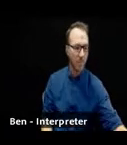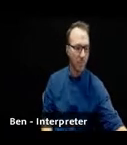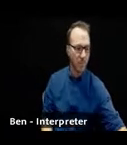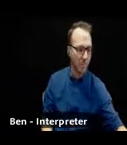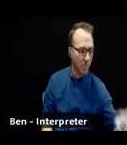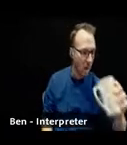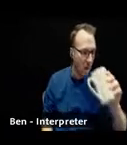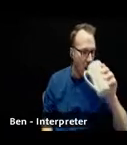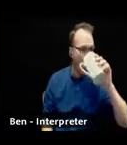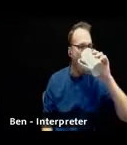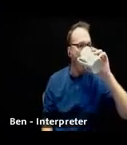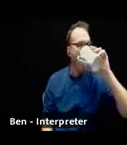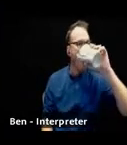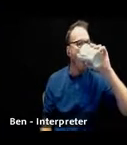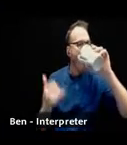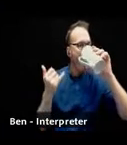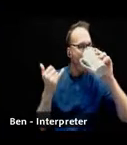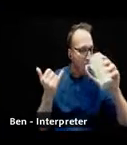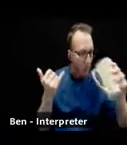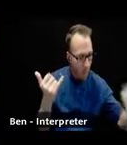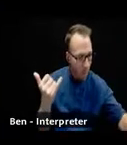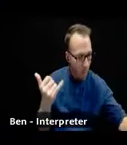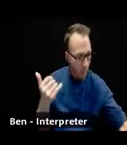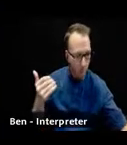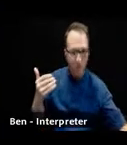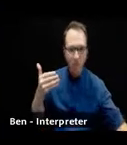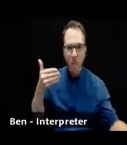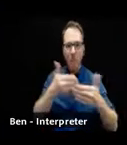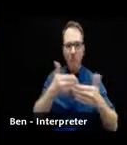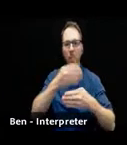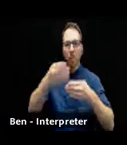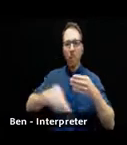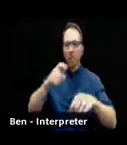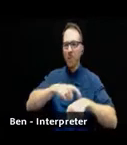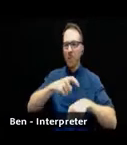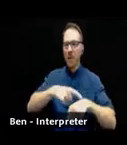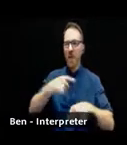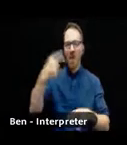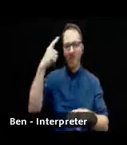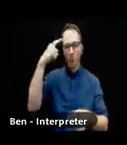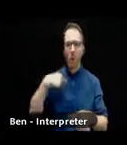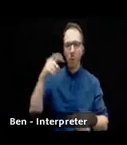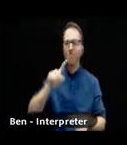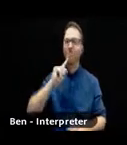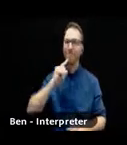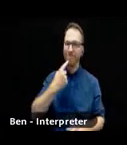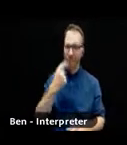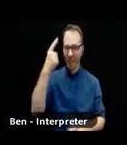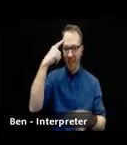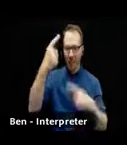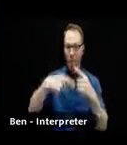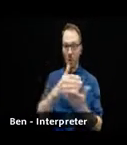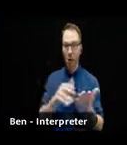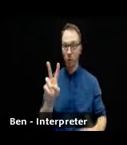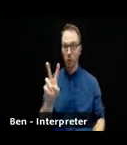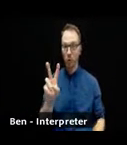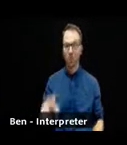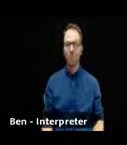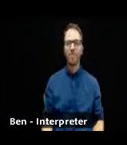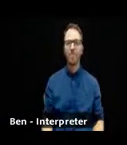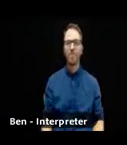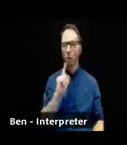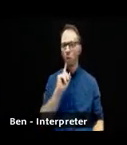are drawing to the end of the time that we have together today. I think we should really seriously think about a part 2. And we can